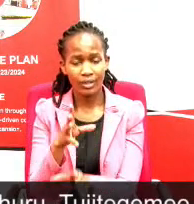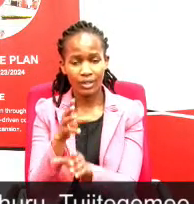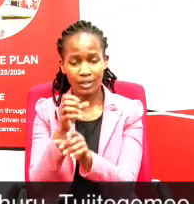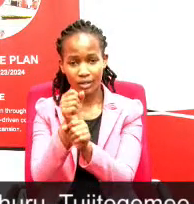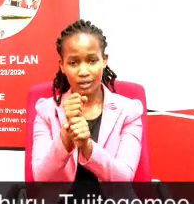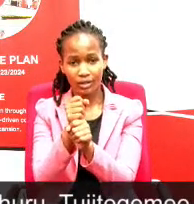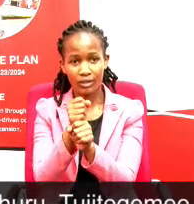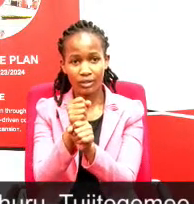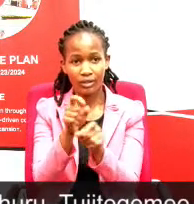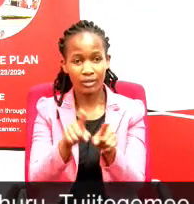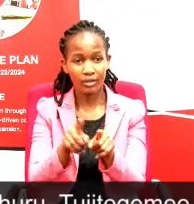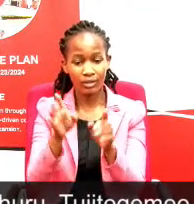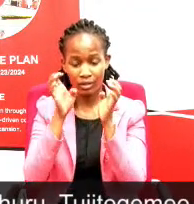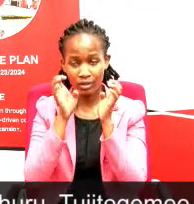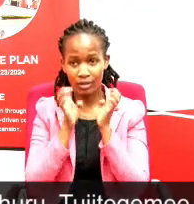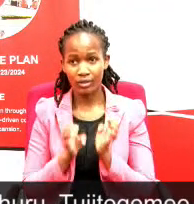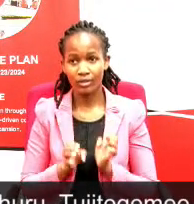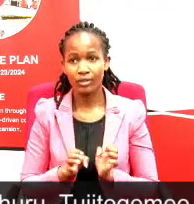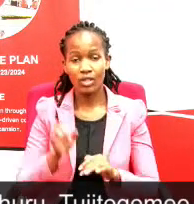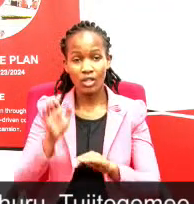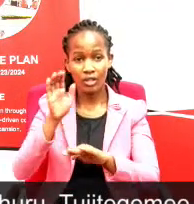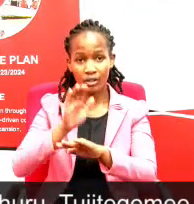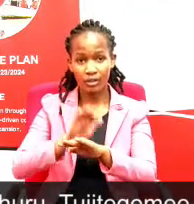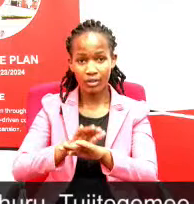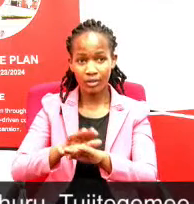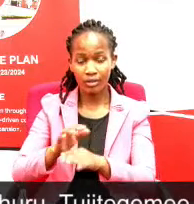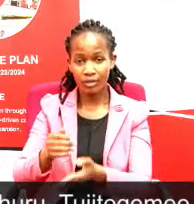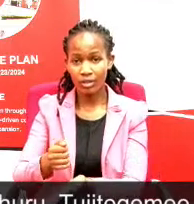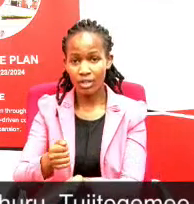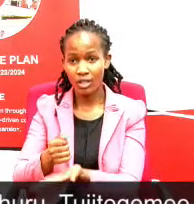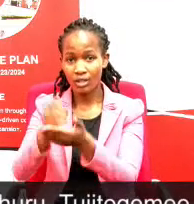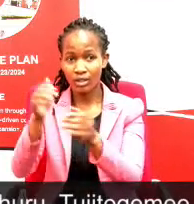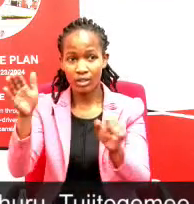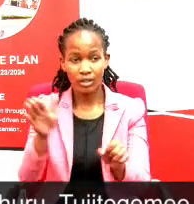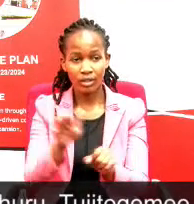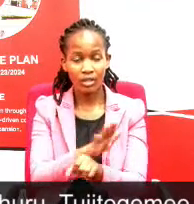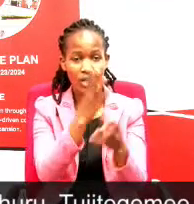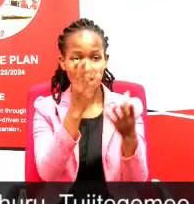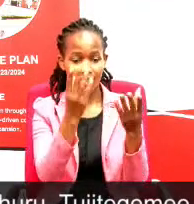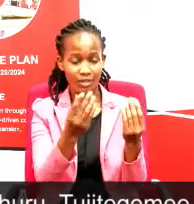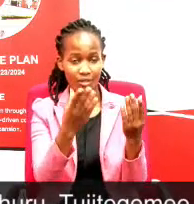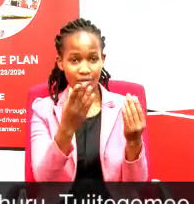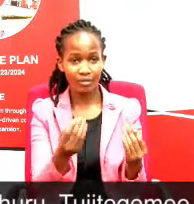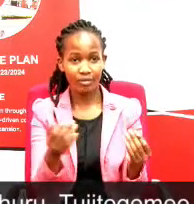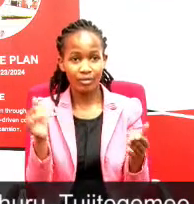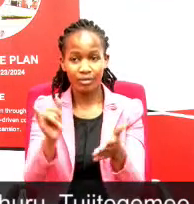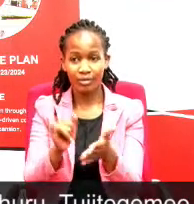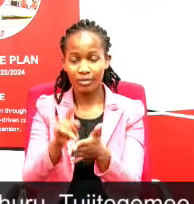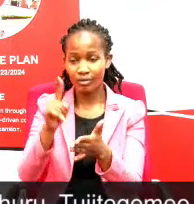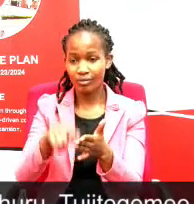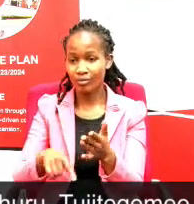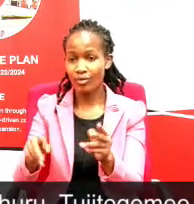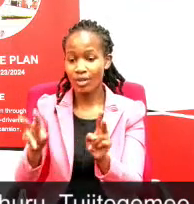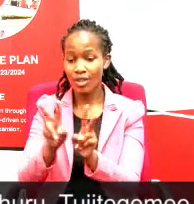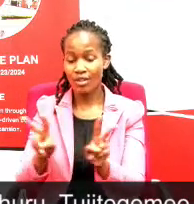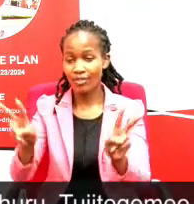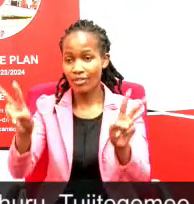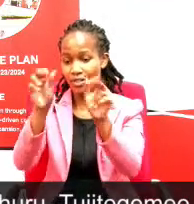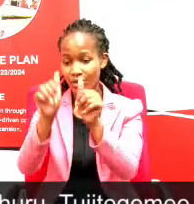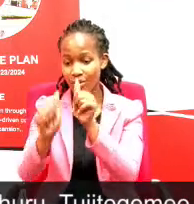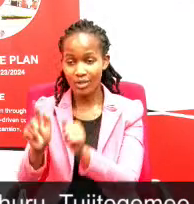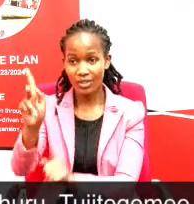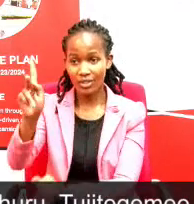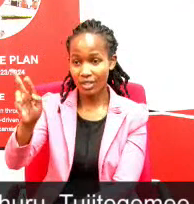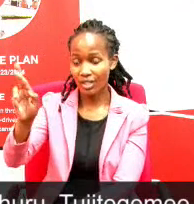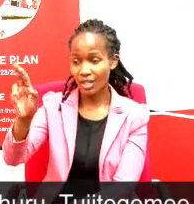Trustworthy, ethical, competent, helpful, and what? Simple. And those are the key core values of